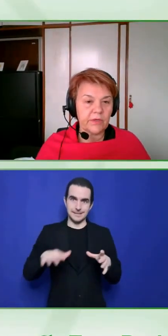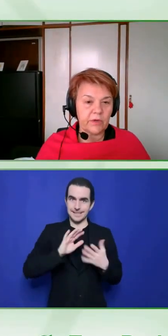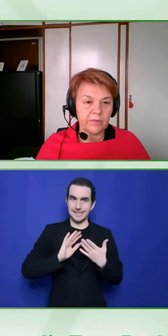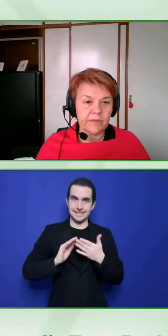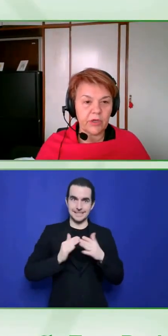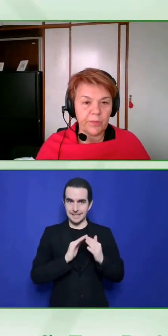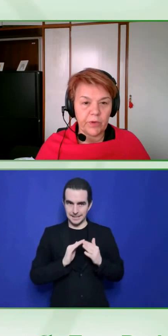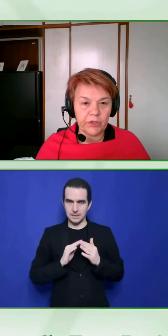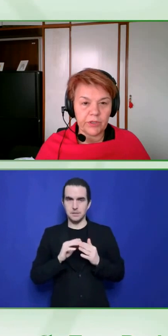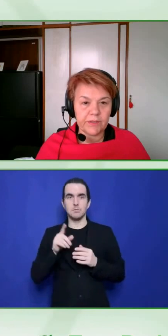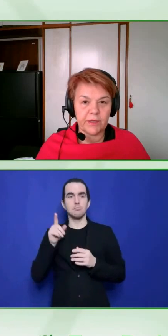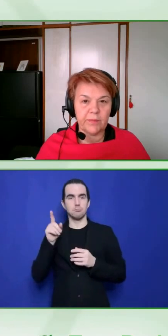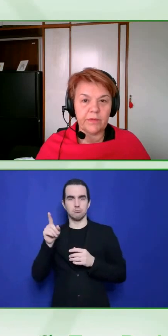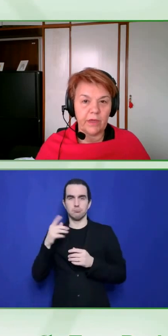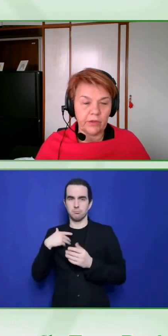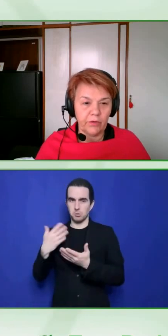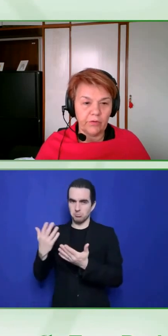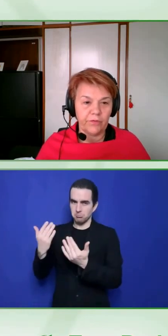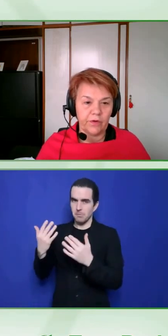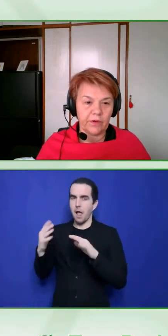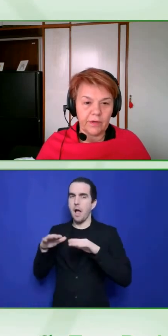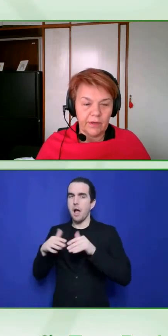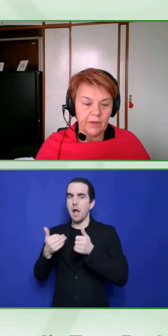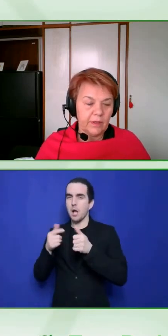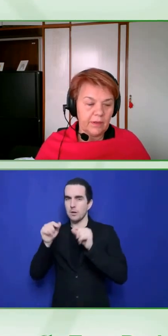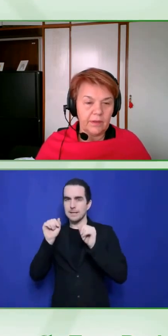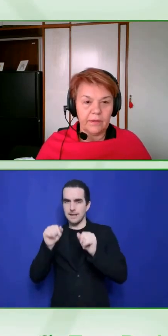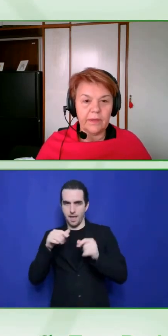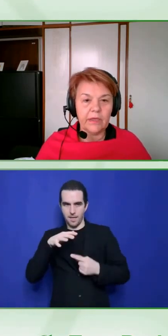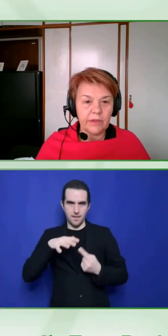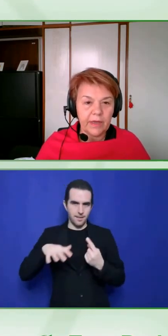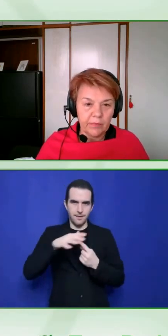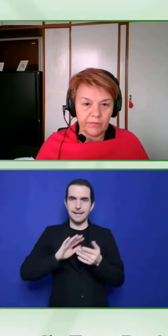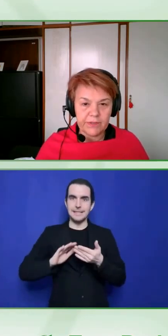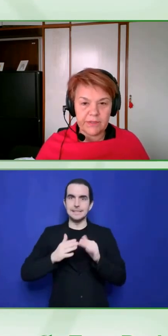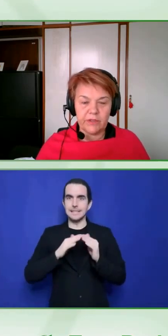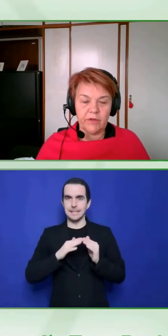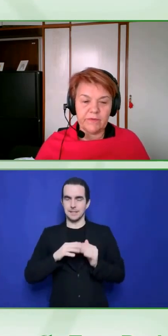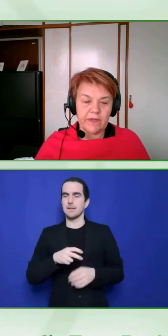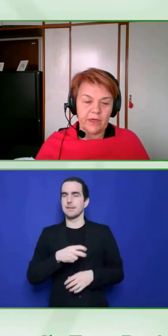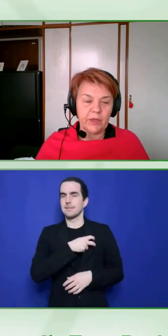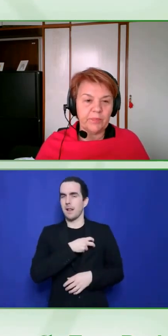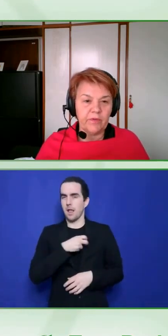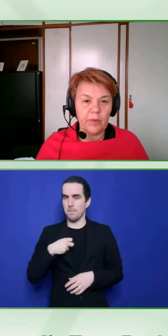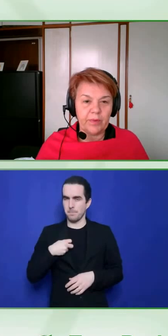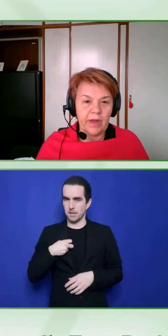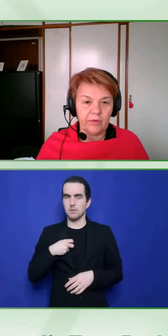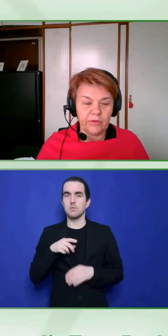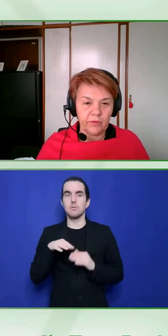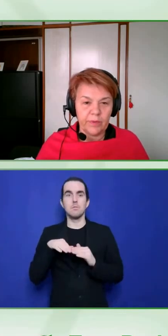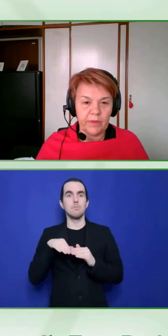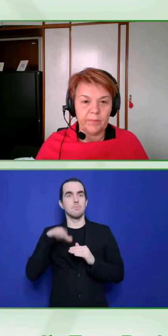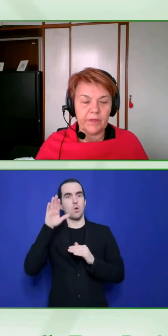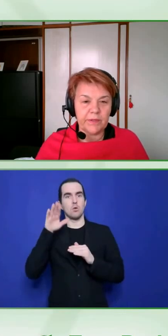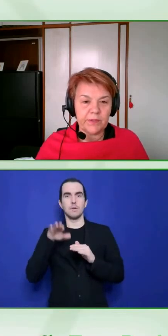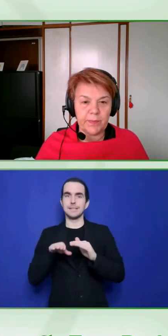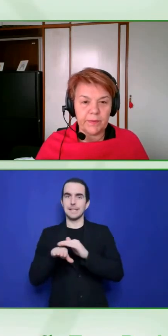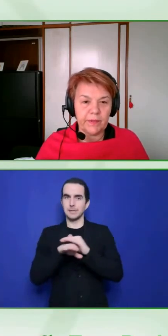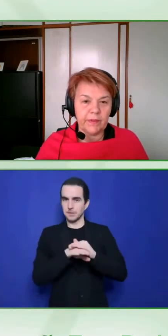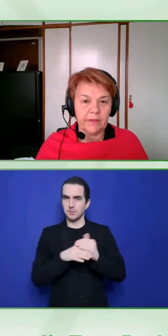Thank you, Zero Projects team. Thank you for, in the name of the city of Zagreb. We are proud to